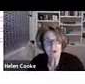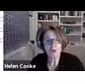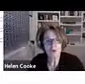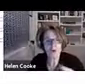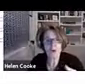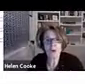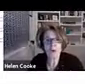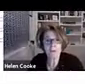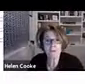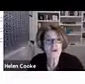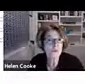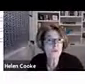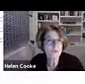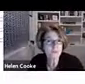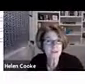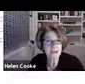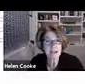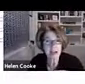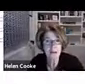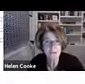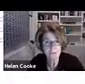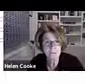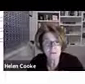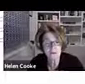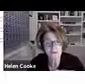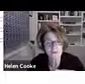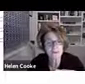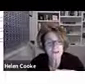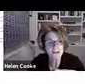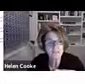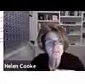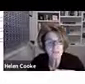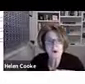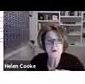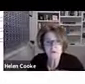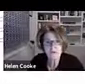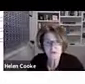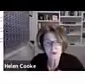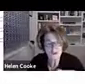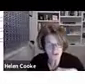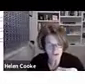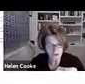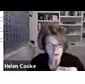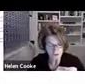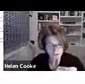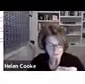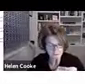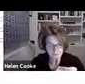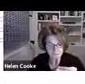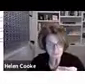We're going to talk about applying for a job with a disability and accounting for differences on your CV and we're going to talk about requesting adjustments.